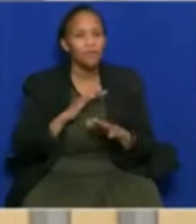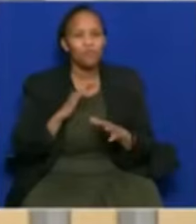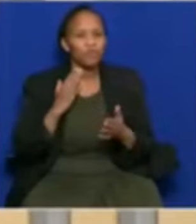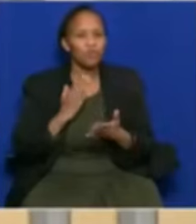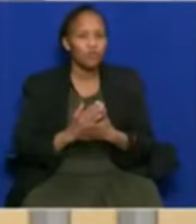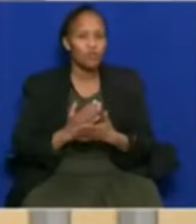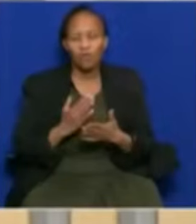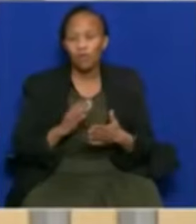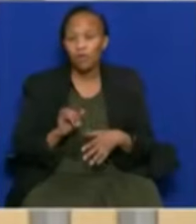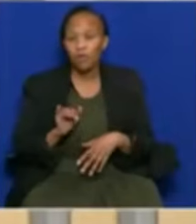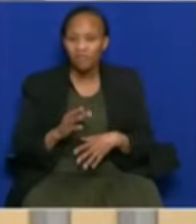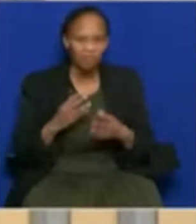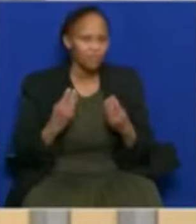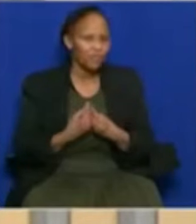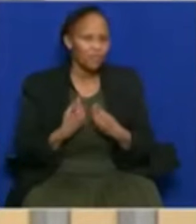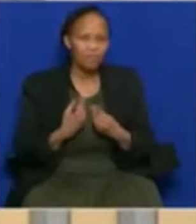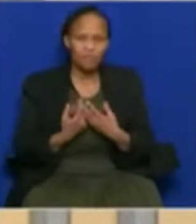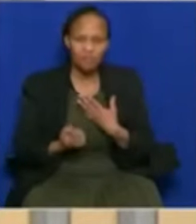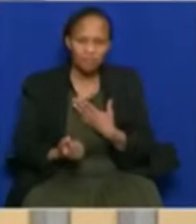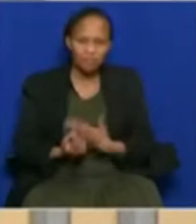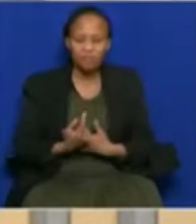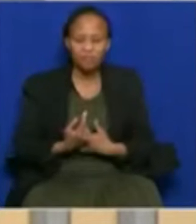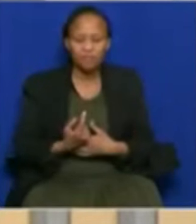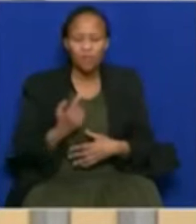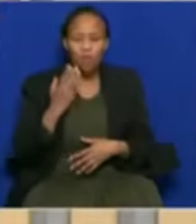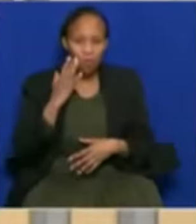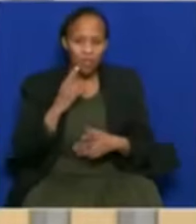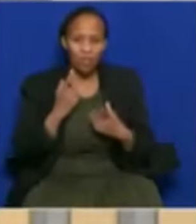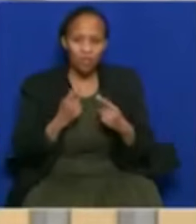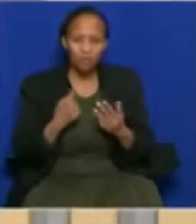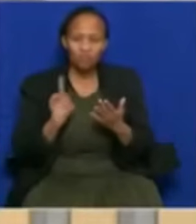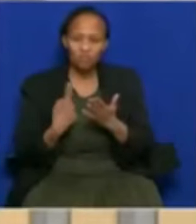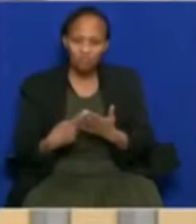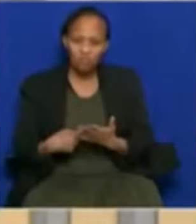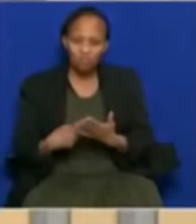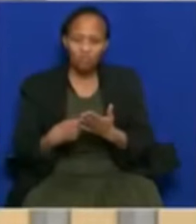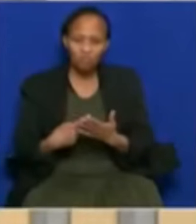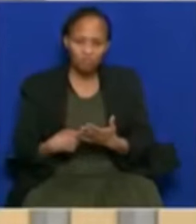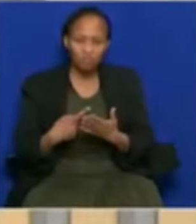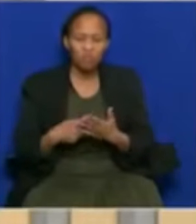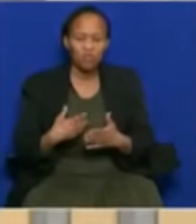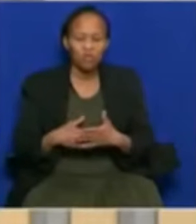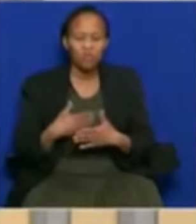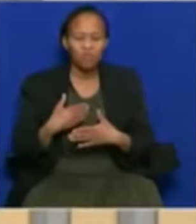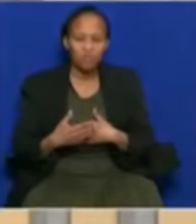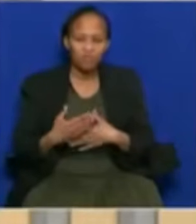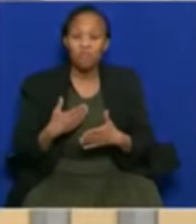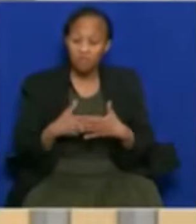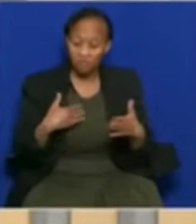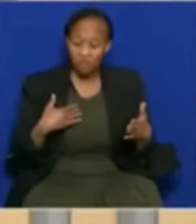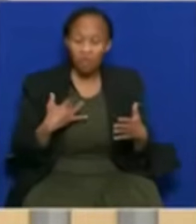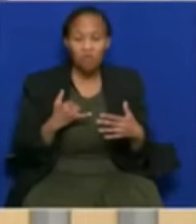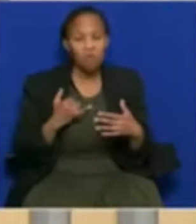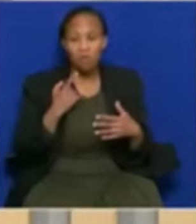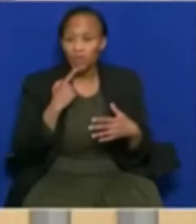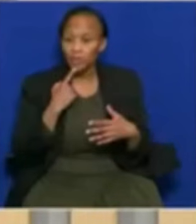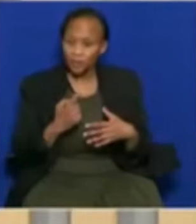during the deliberations before the bail conditions of not going to the office, etc.